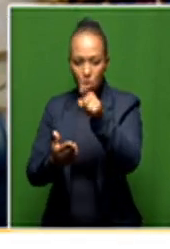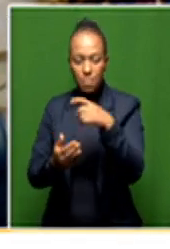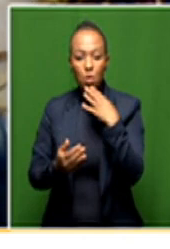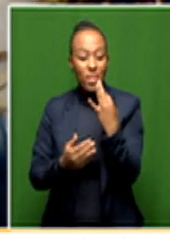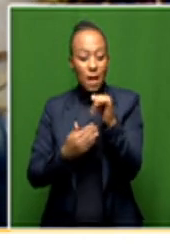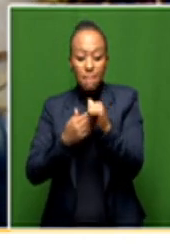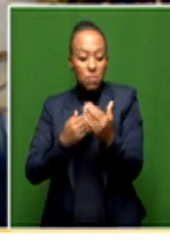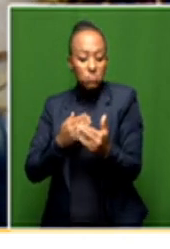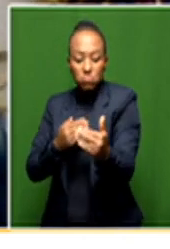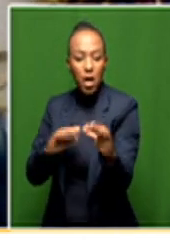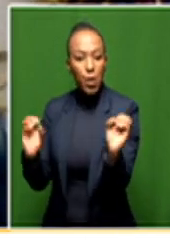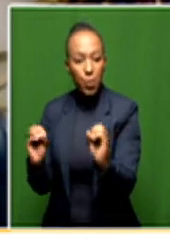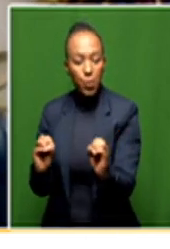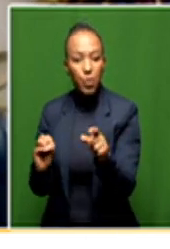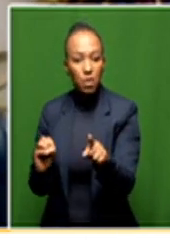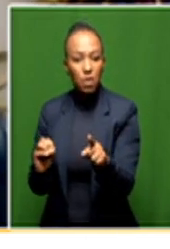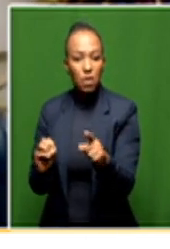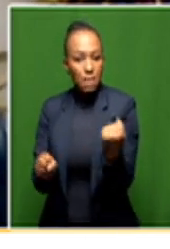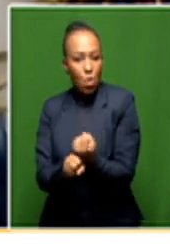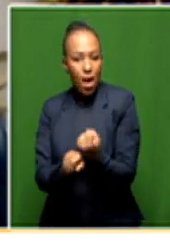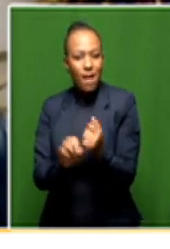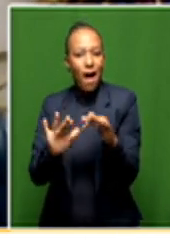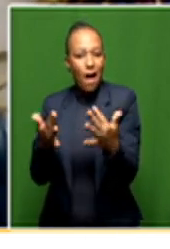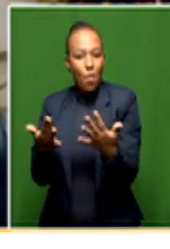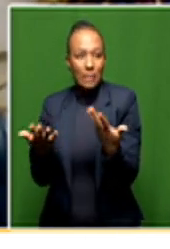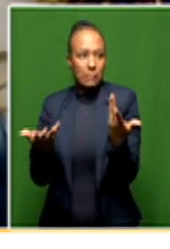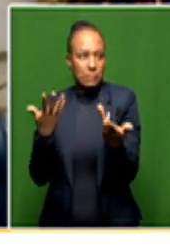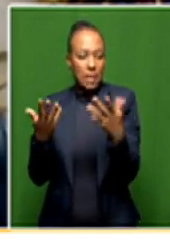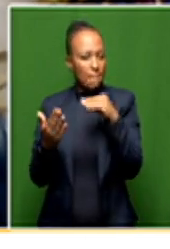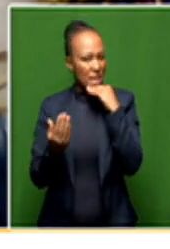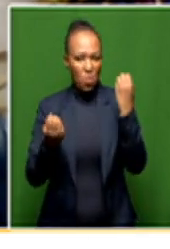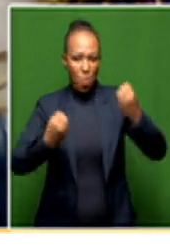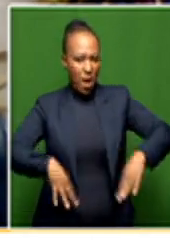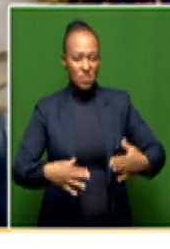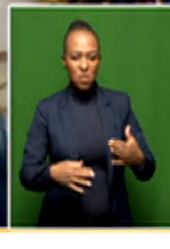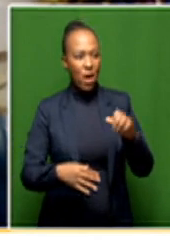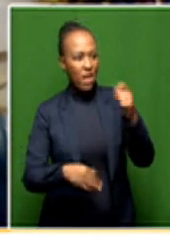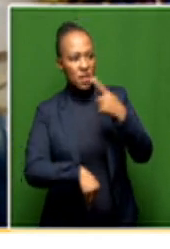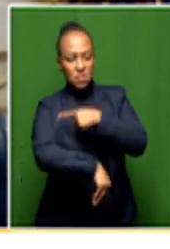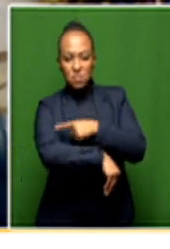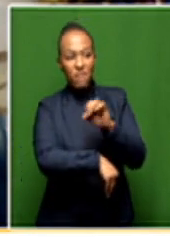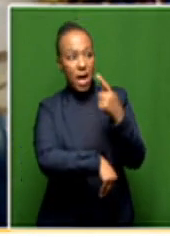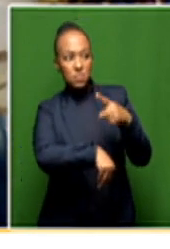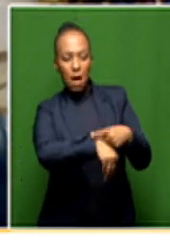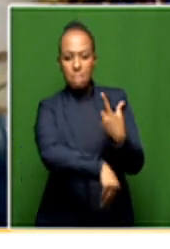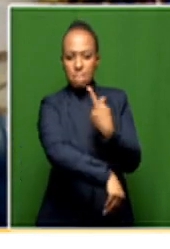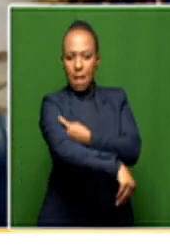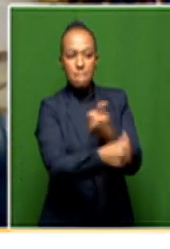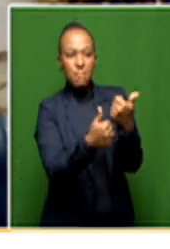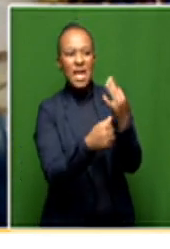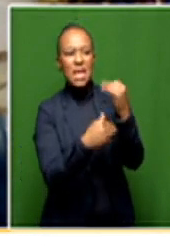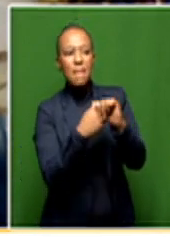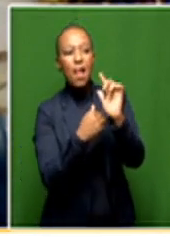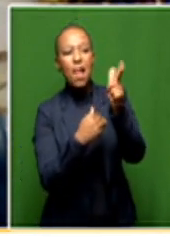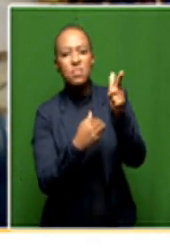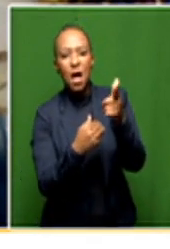it within the 3 month period, how effective is that going to be, and would we have wasted all of those vaccines if we don't get it in time to administer